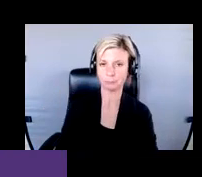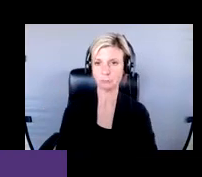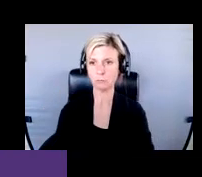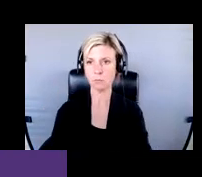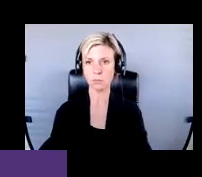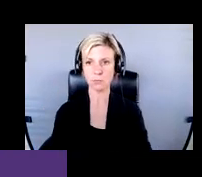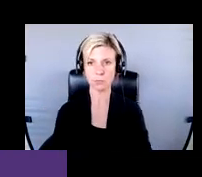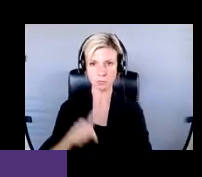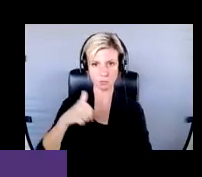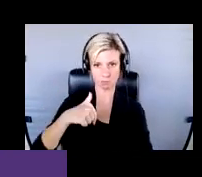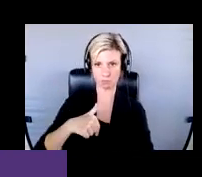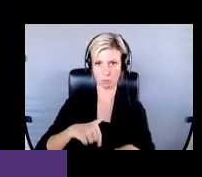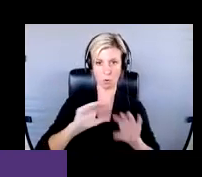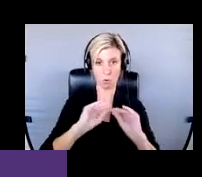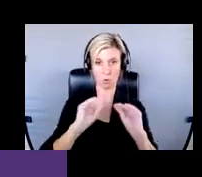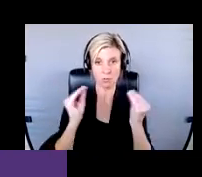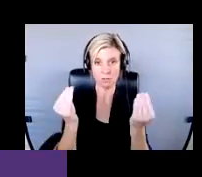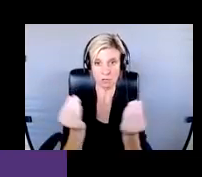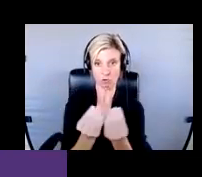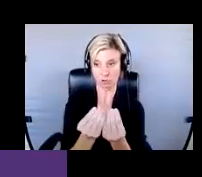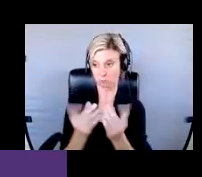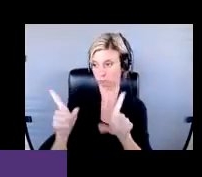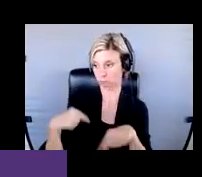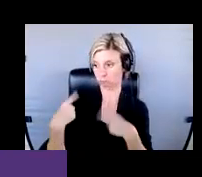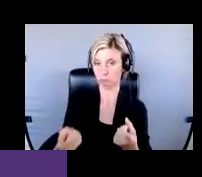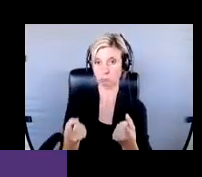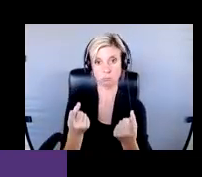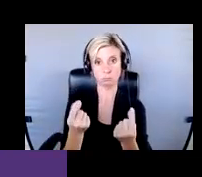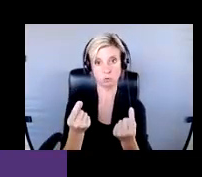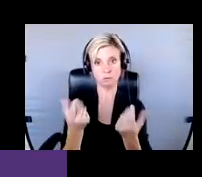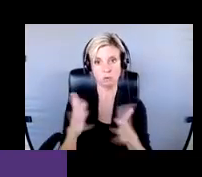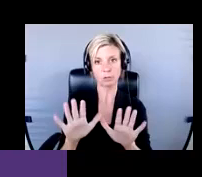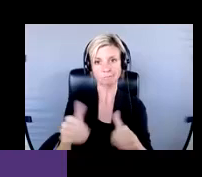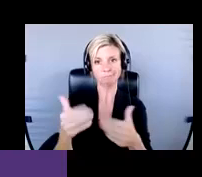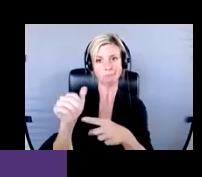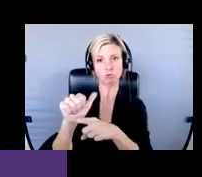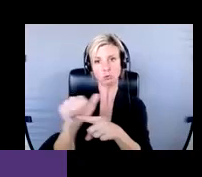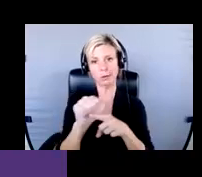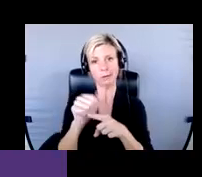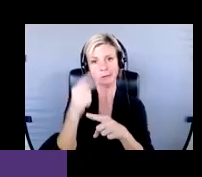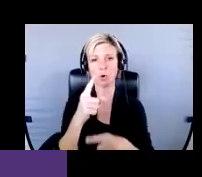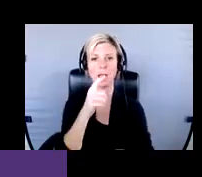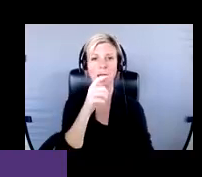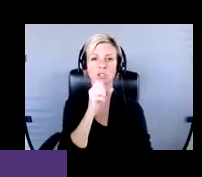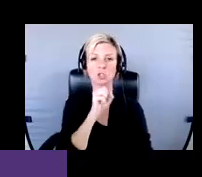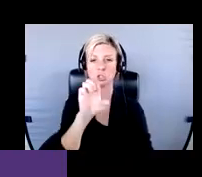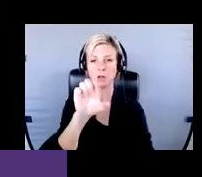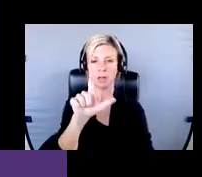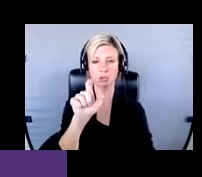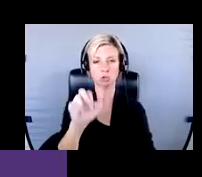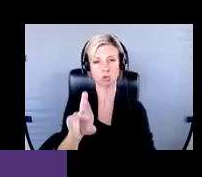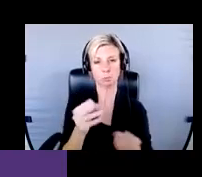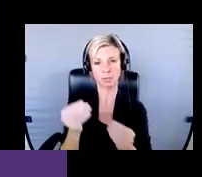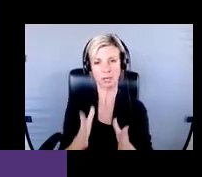organization itself what we've done is we've trained elder mediators. We have about 37 active elder mediators in the